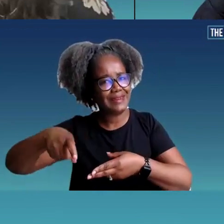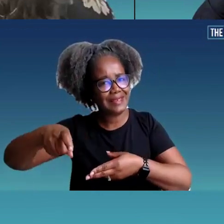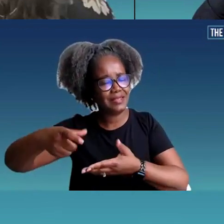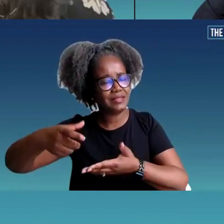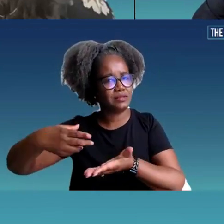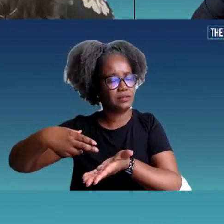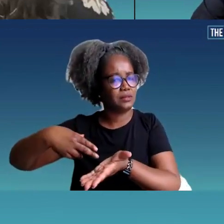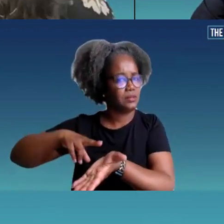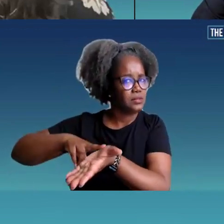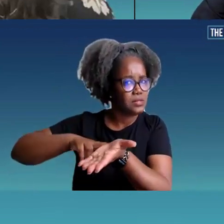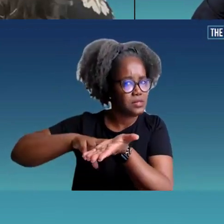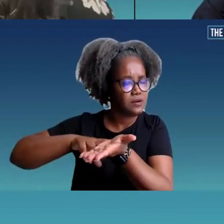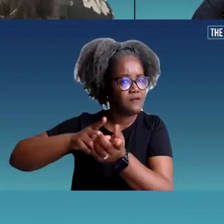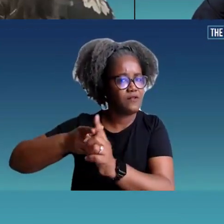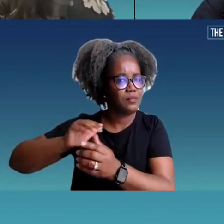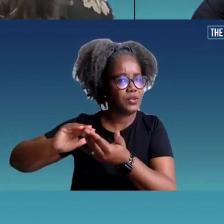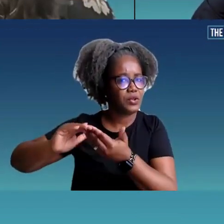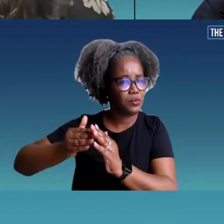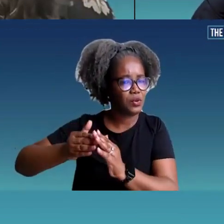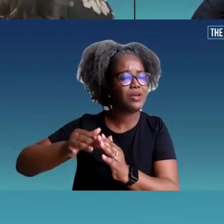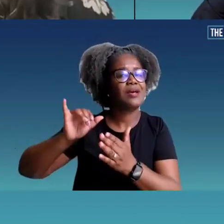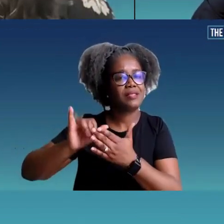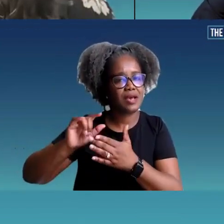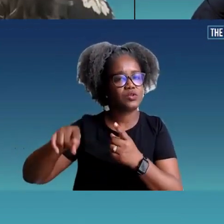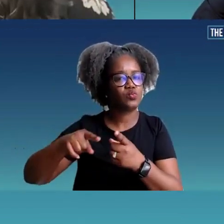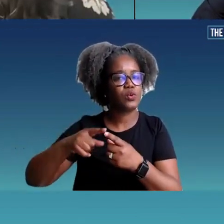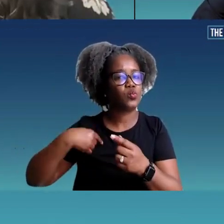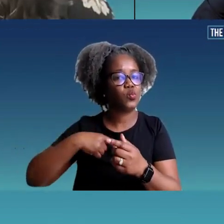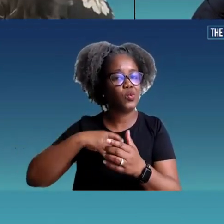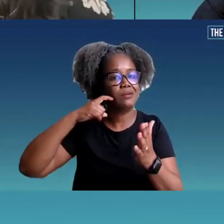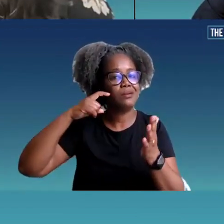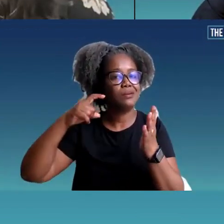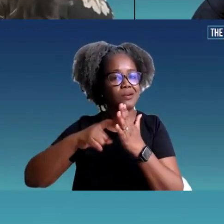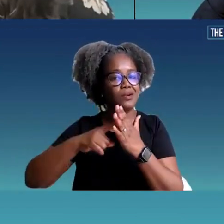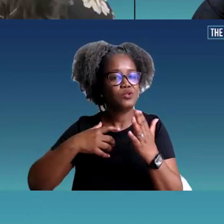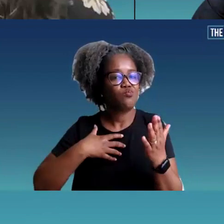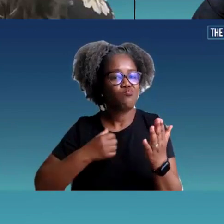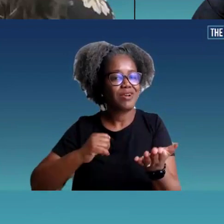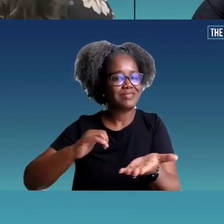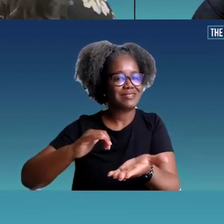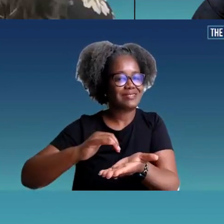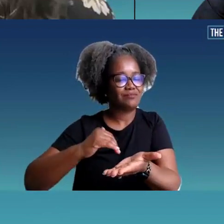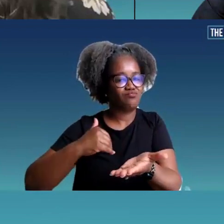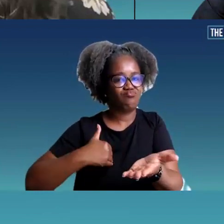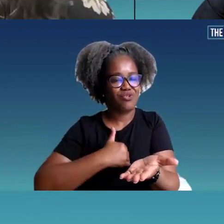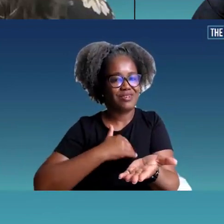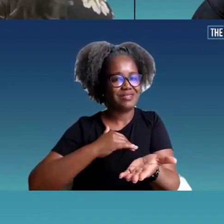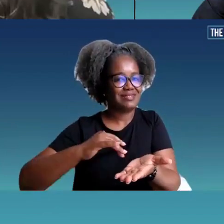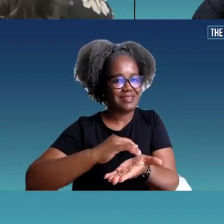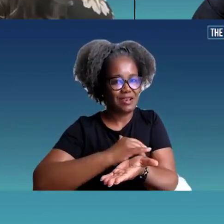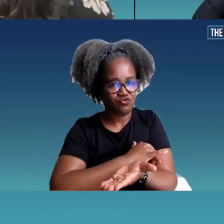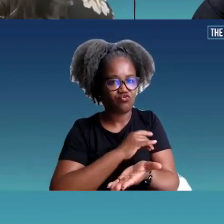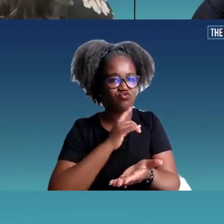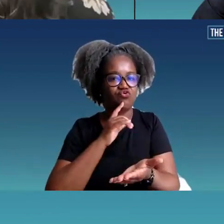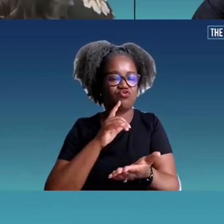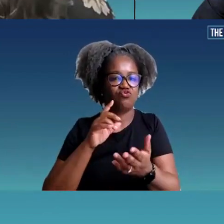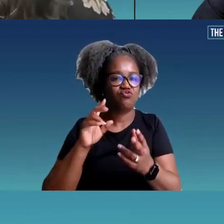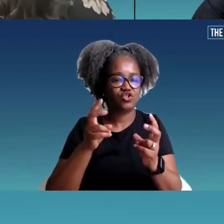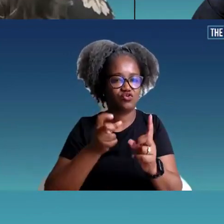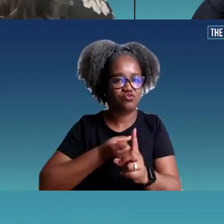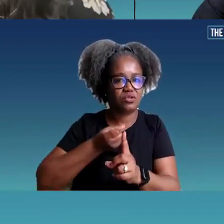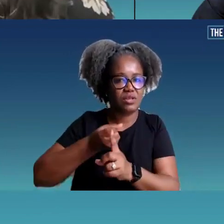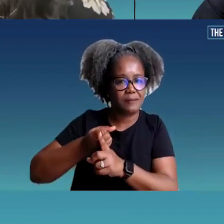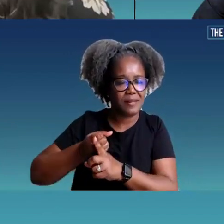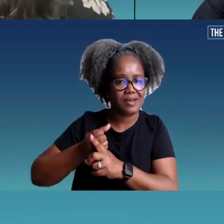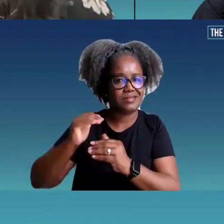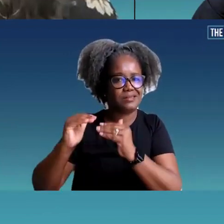disparities that were happening in the Cohen Health Foundation. And so from there, we've been about 20 years in partnership.